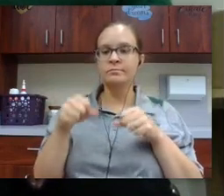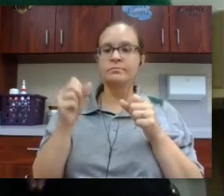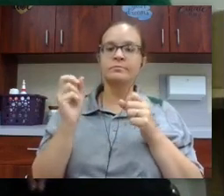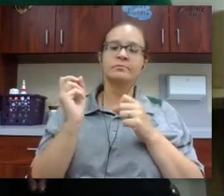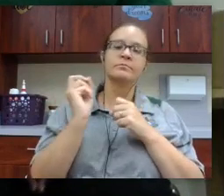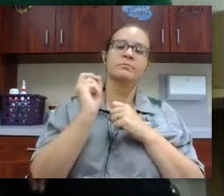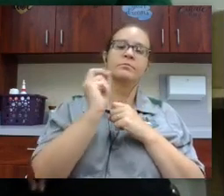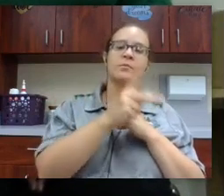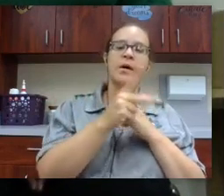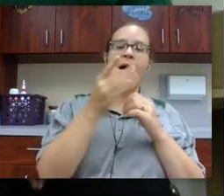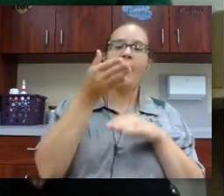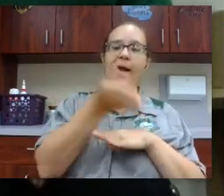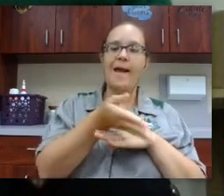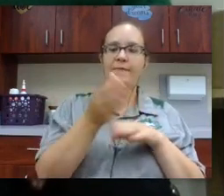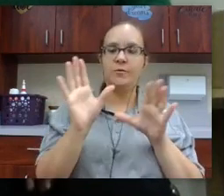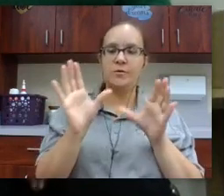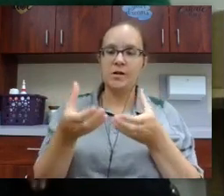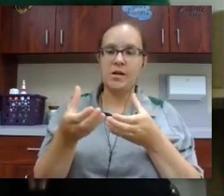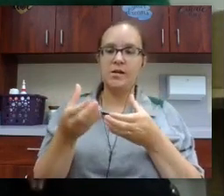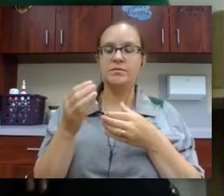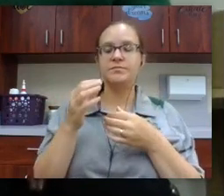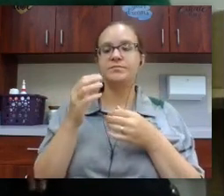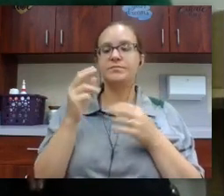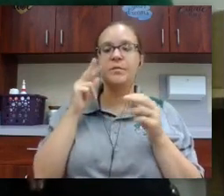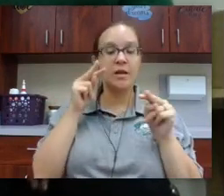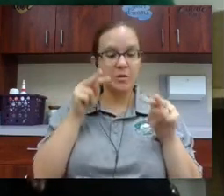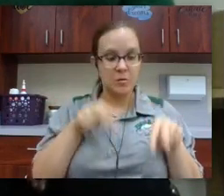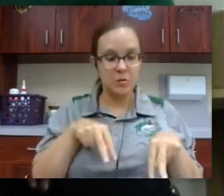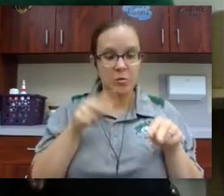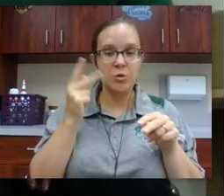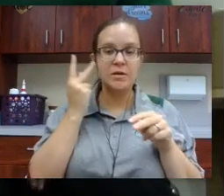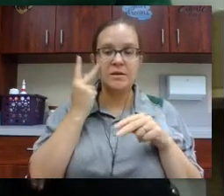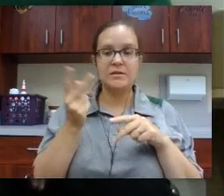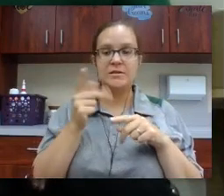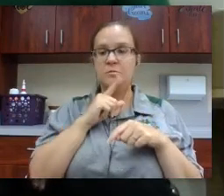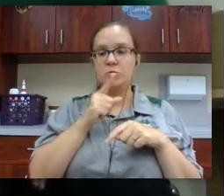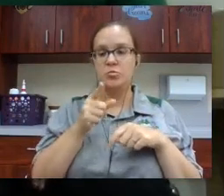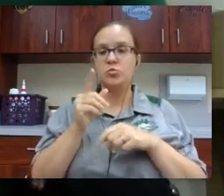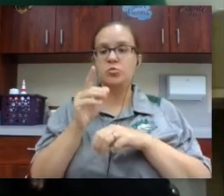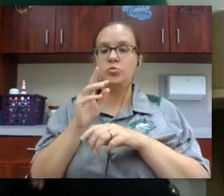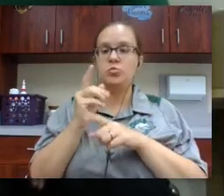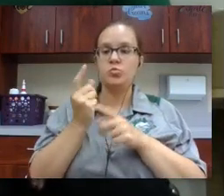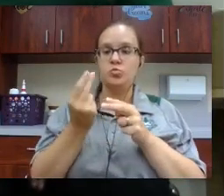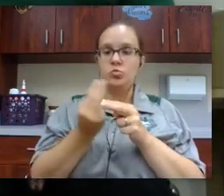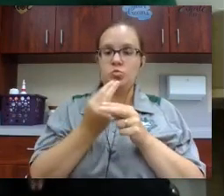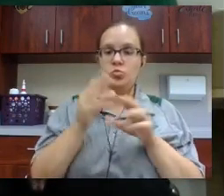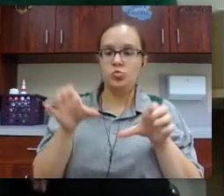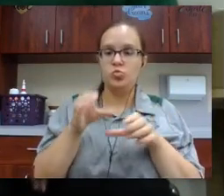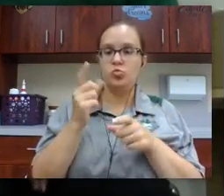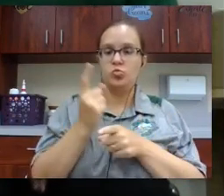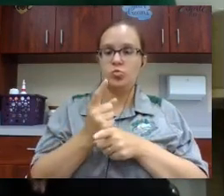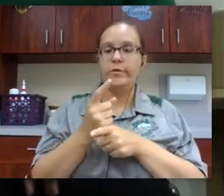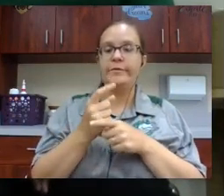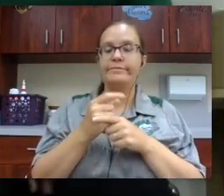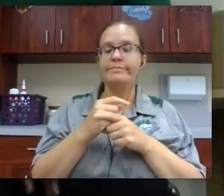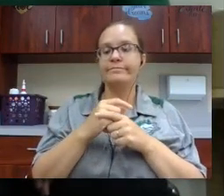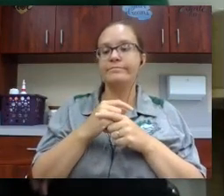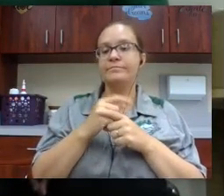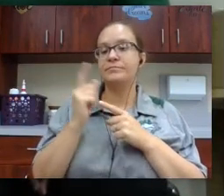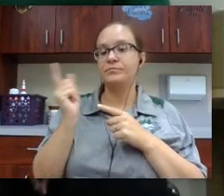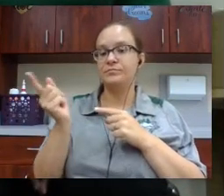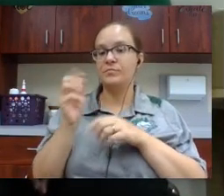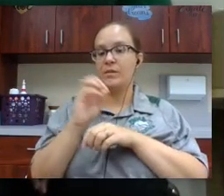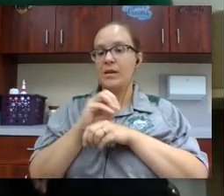has been. Yes. Wow, we've gotten really sophisticated with this technology. All right, Ms. Campbell. And students, please remember,